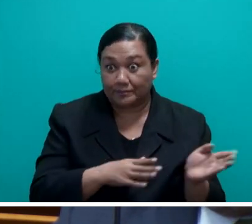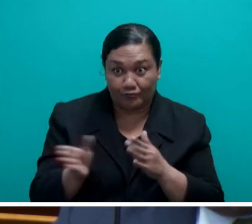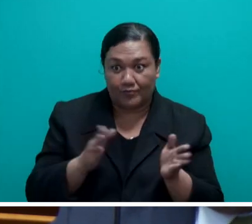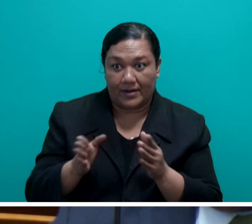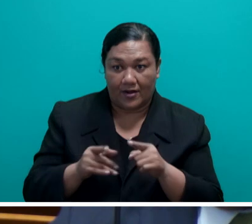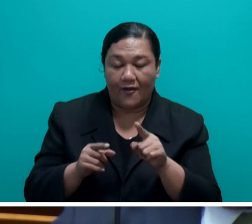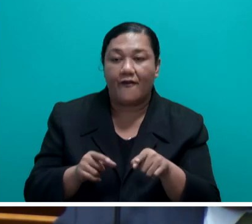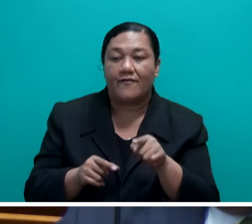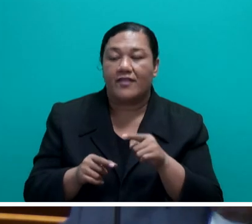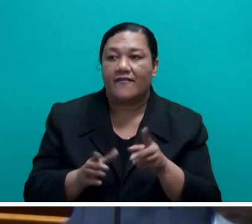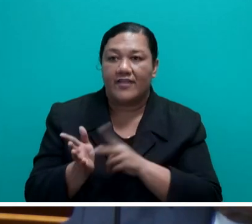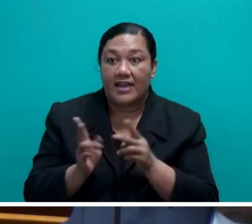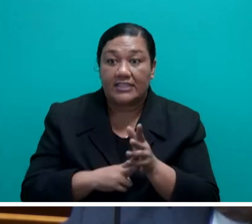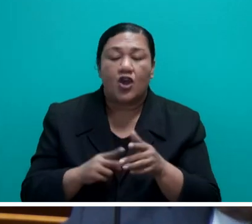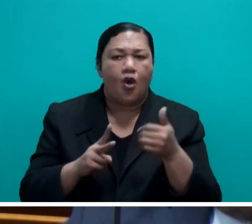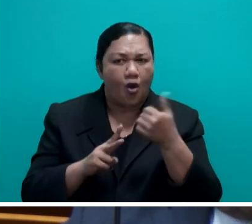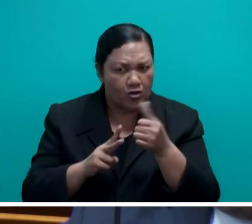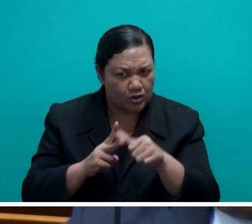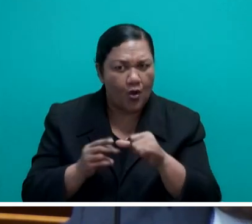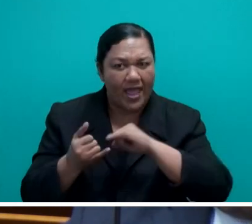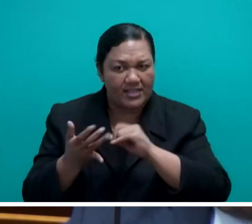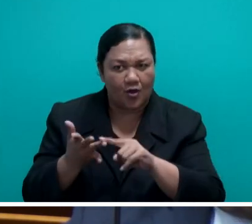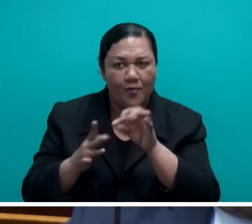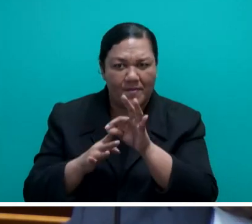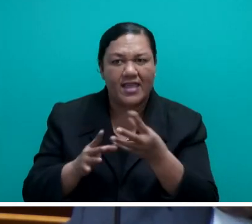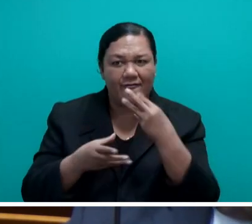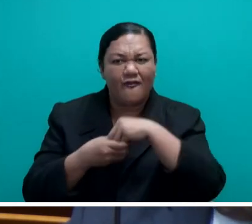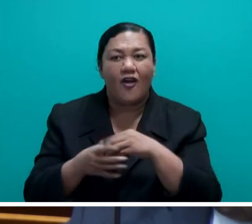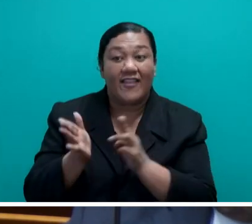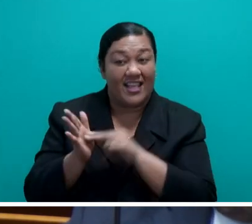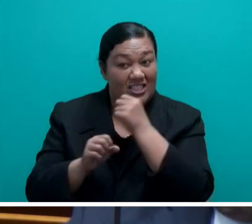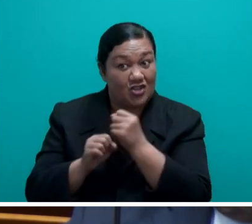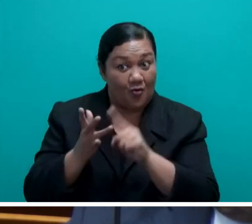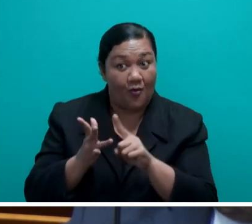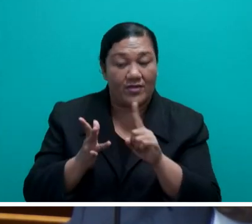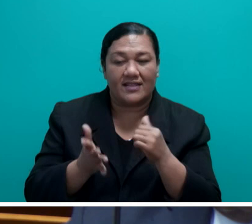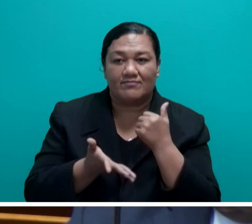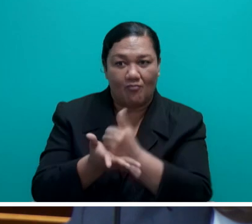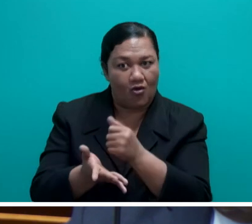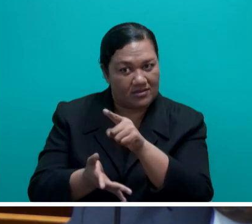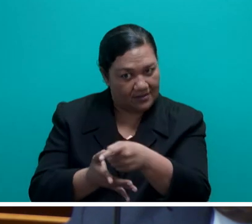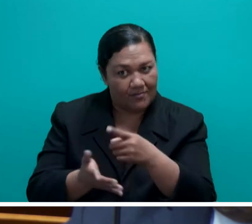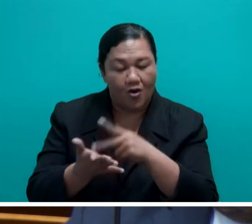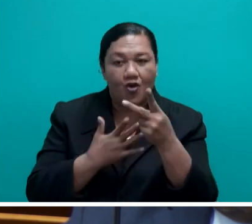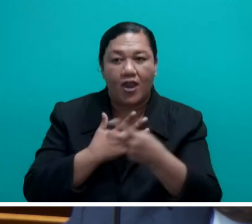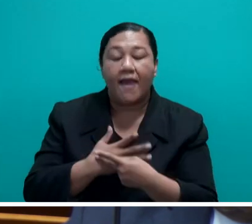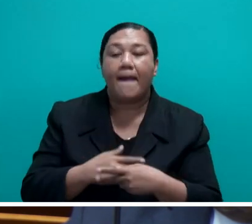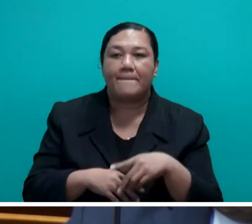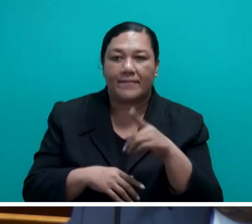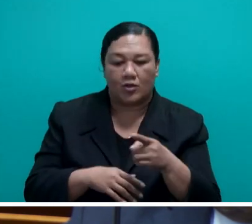for non-government partners to provide support where expertise and resources can be leveraged to assist government's